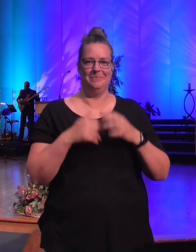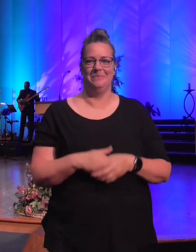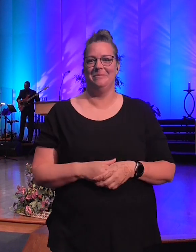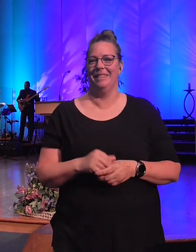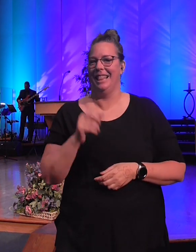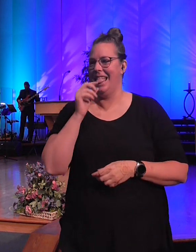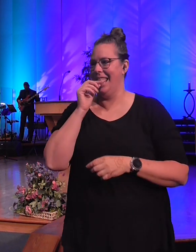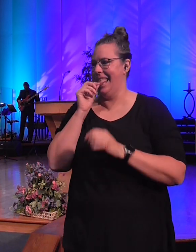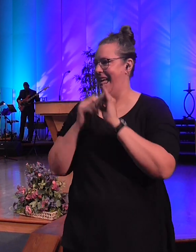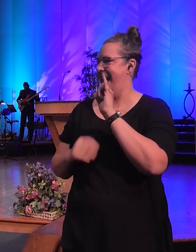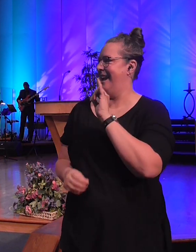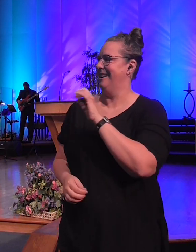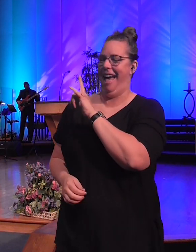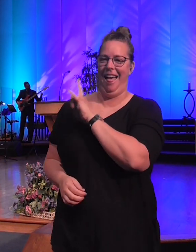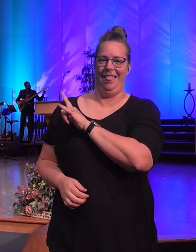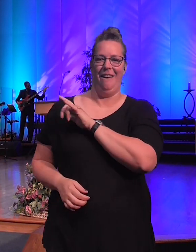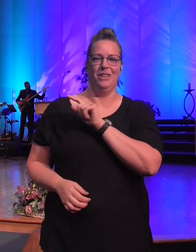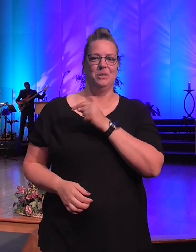I love you, Tom.